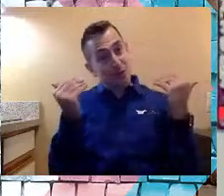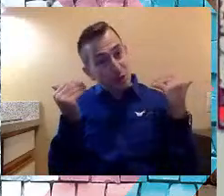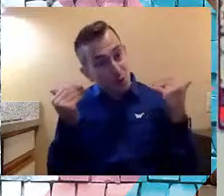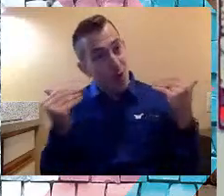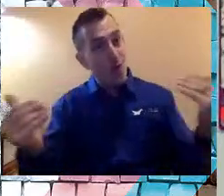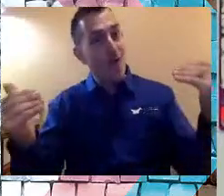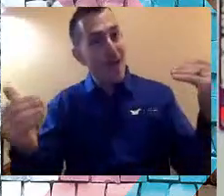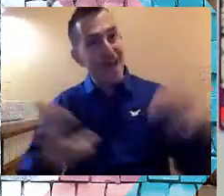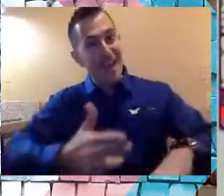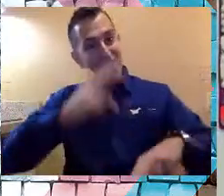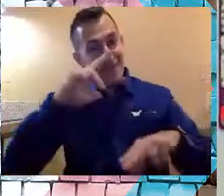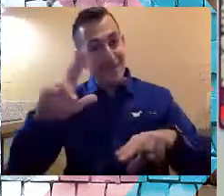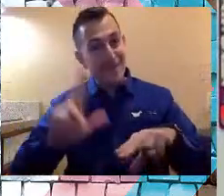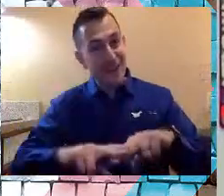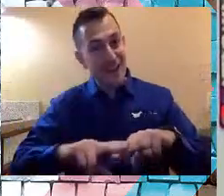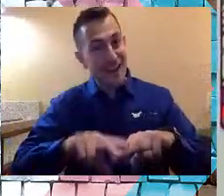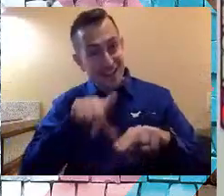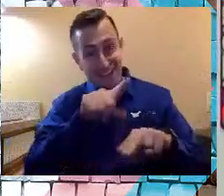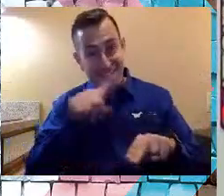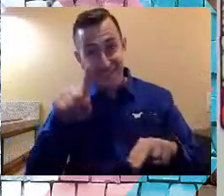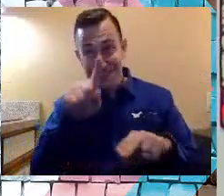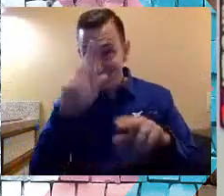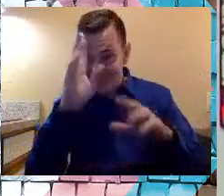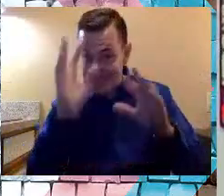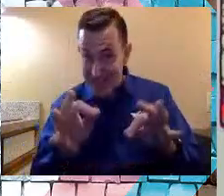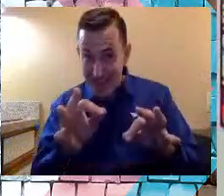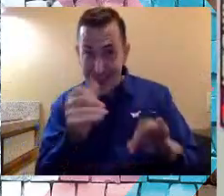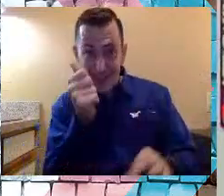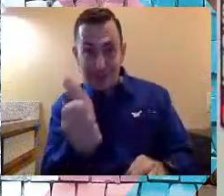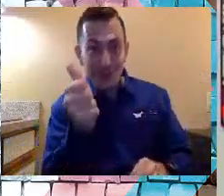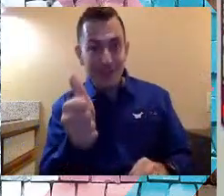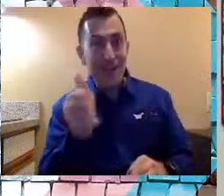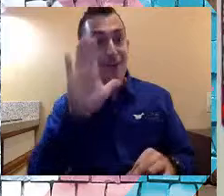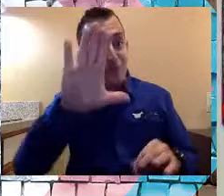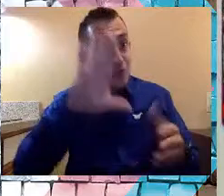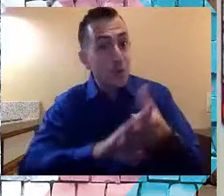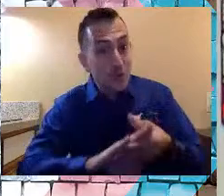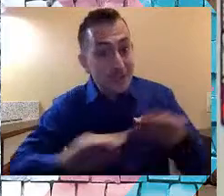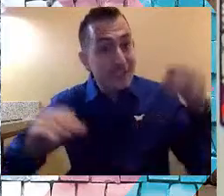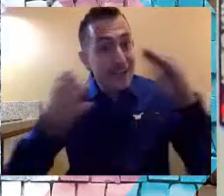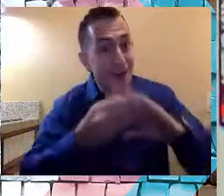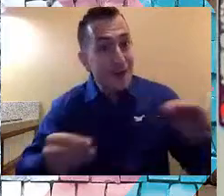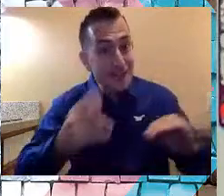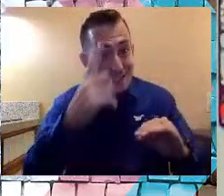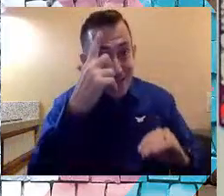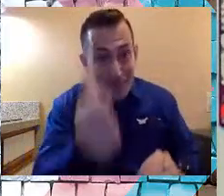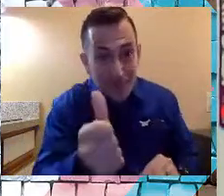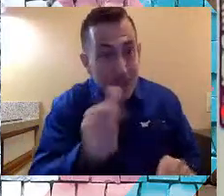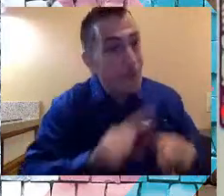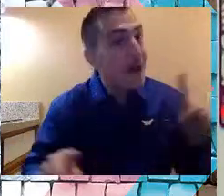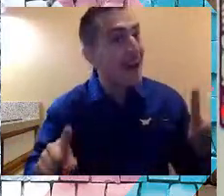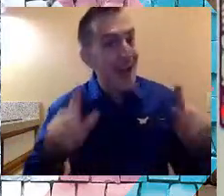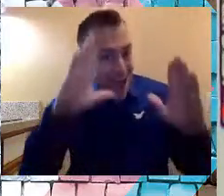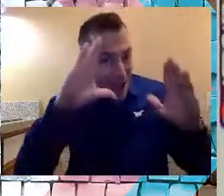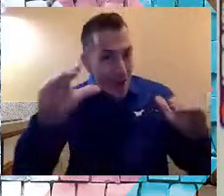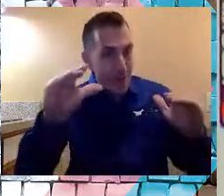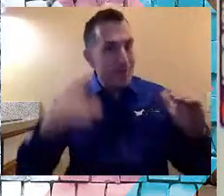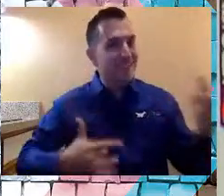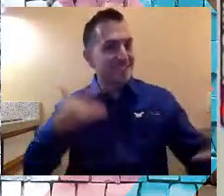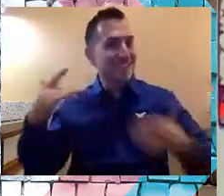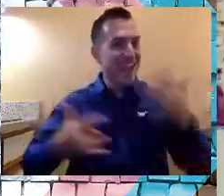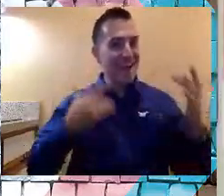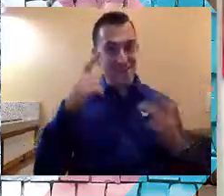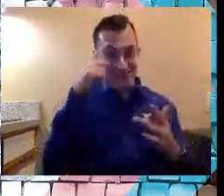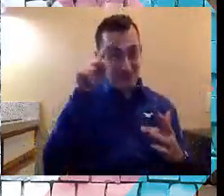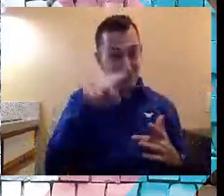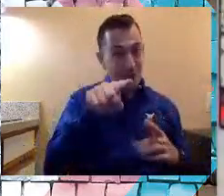it goes. We hope it's gonna be exciting, but only you can